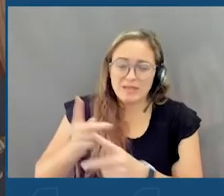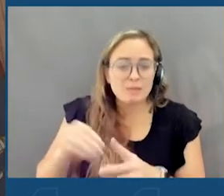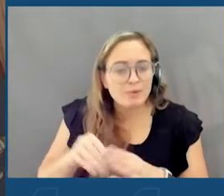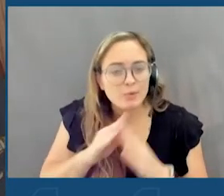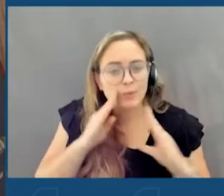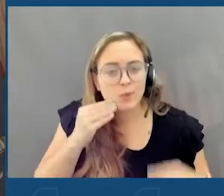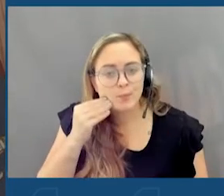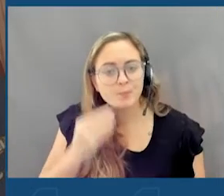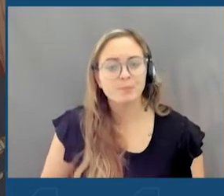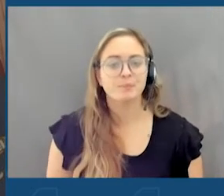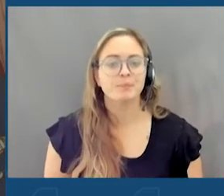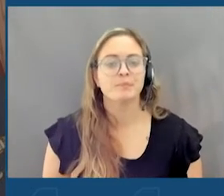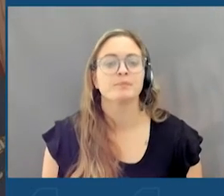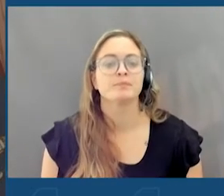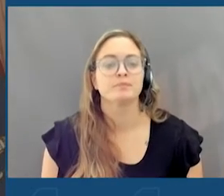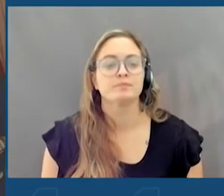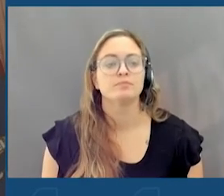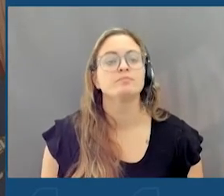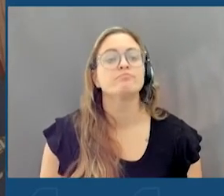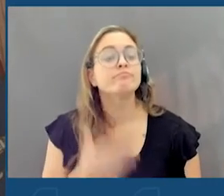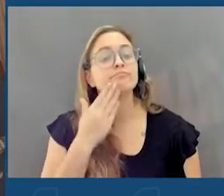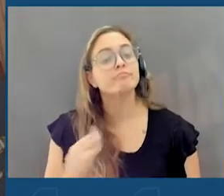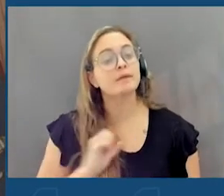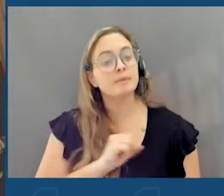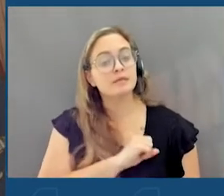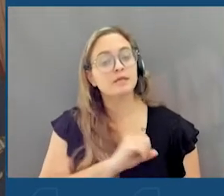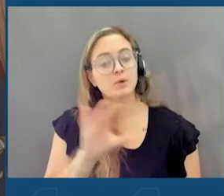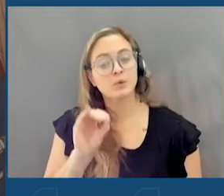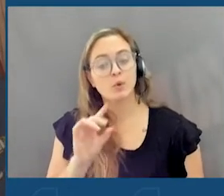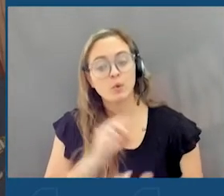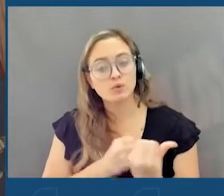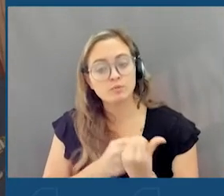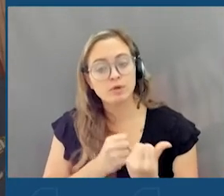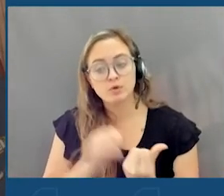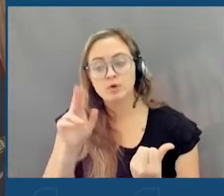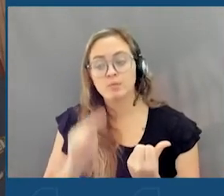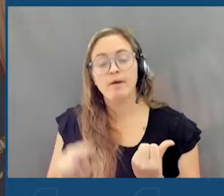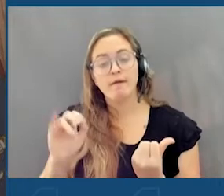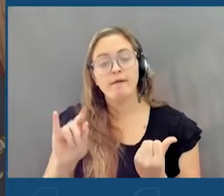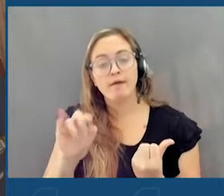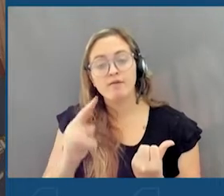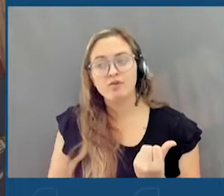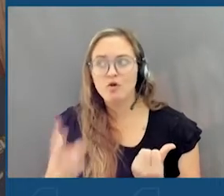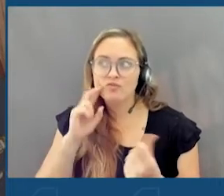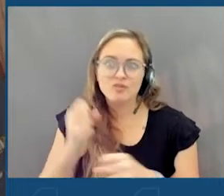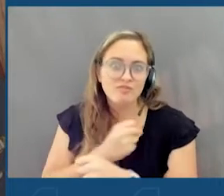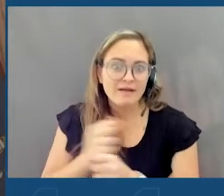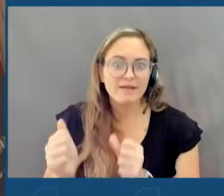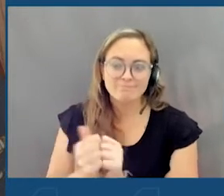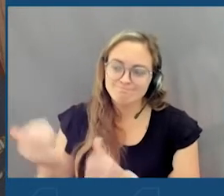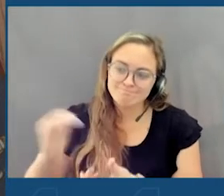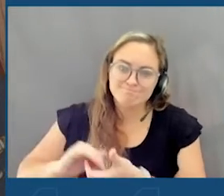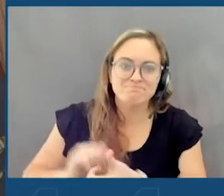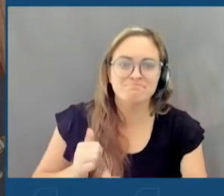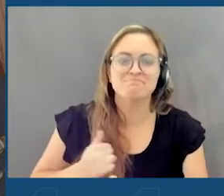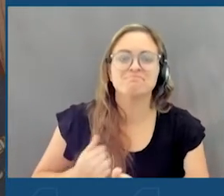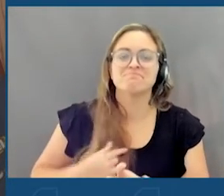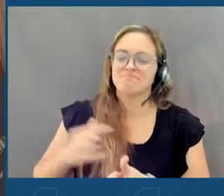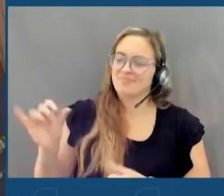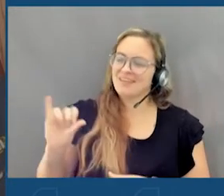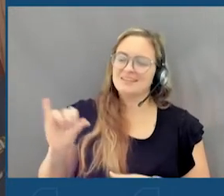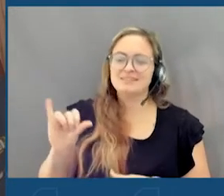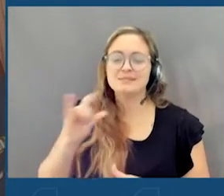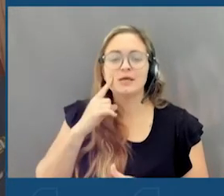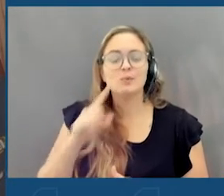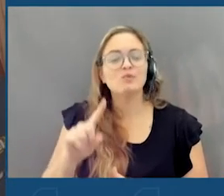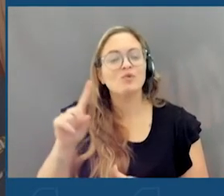homes. I would also like to thank my Senate co-sponsor, Brian Kavanaugh, for fighting the good fight along with me. And likewise, there are